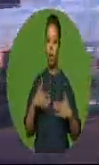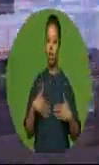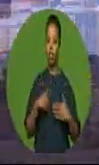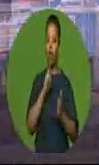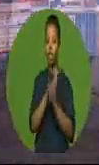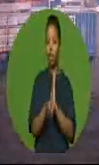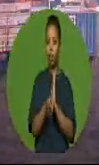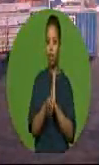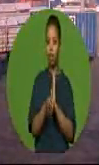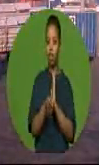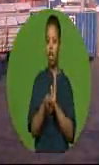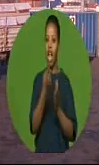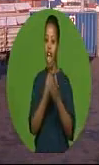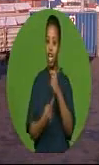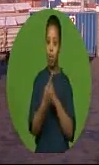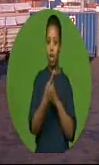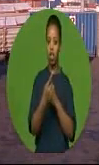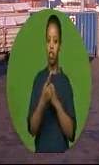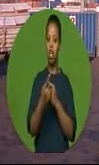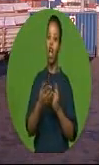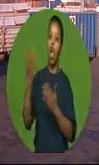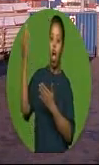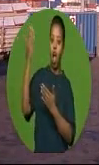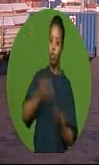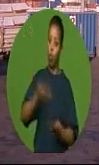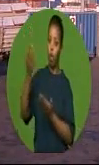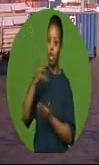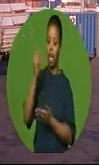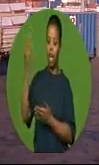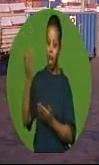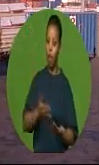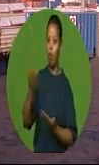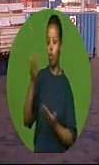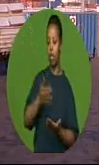example, independent exporters and importers.